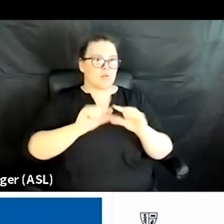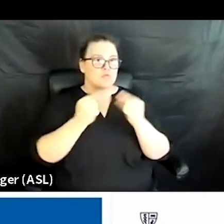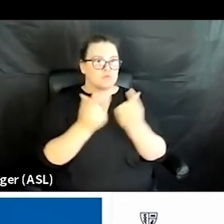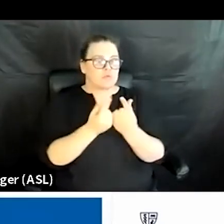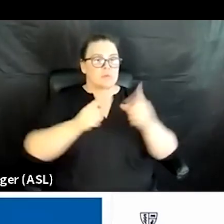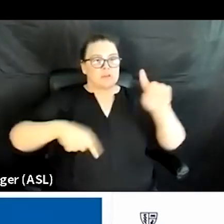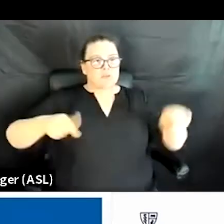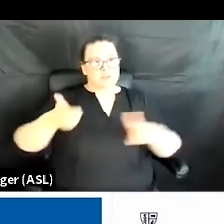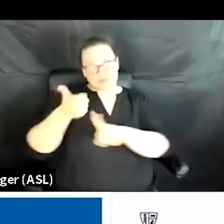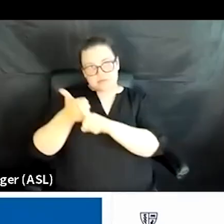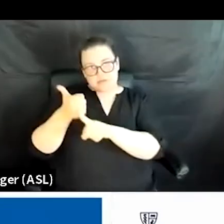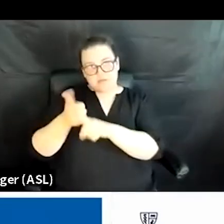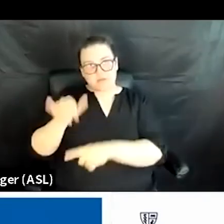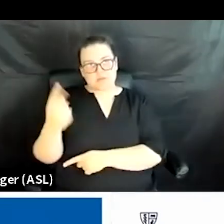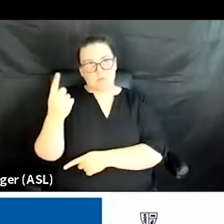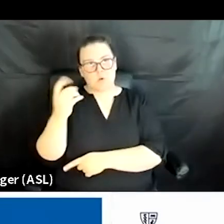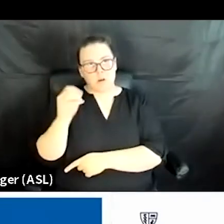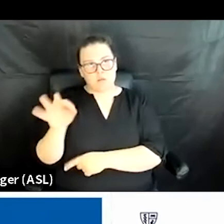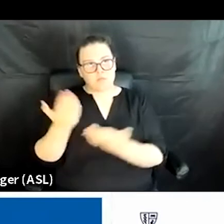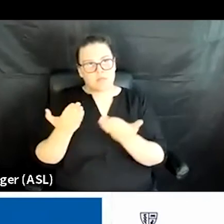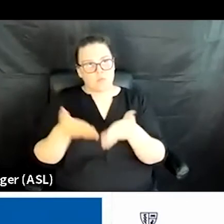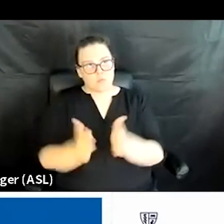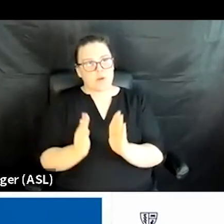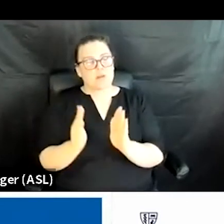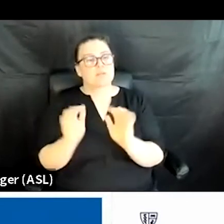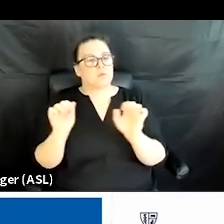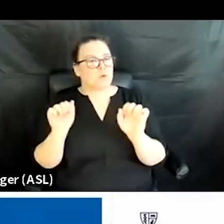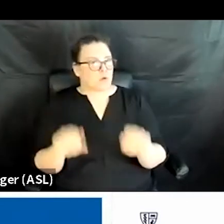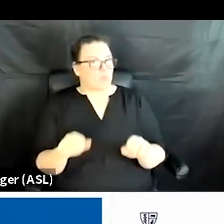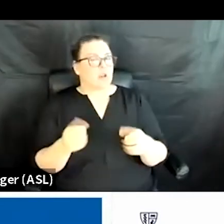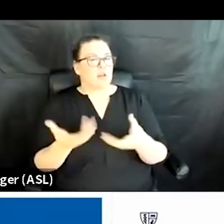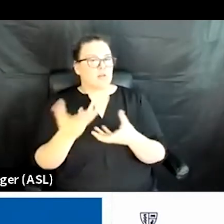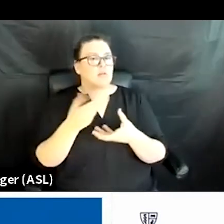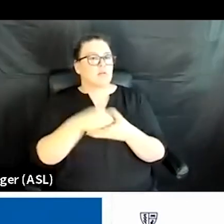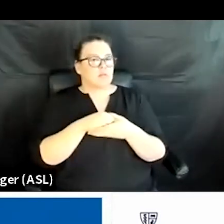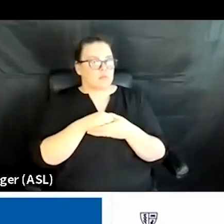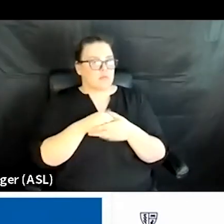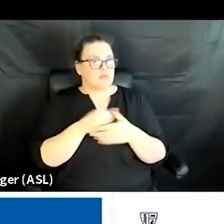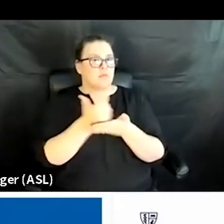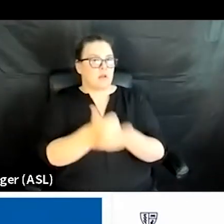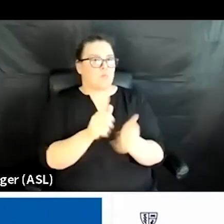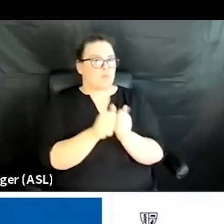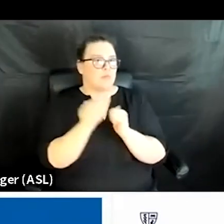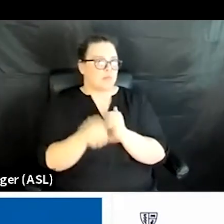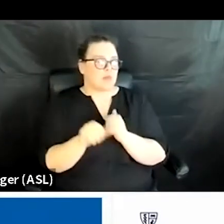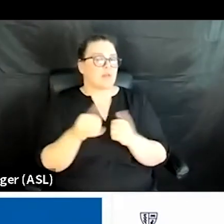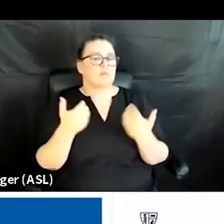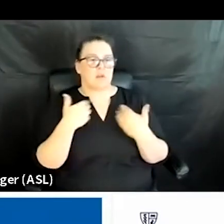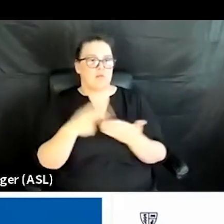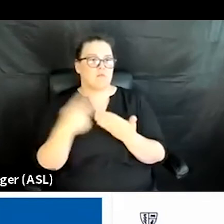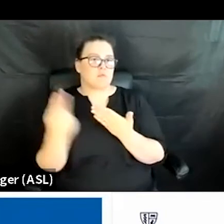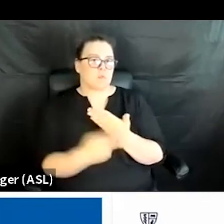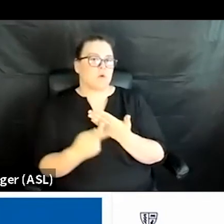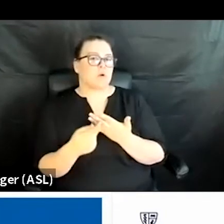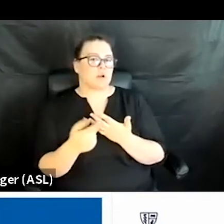And I think that's one of the ways we can contribute to that. And there are programs